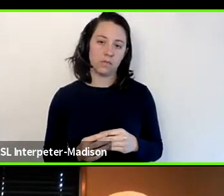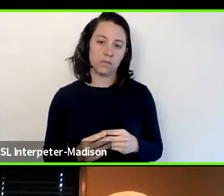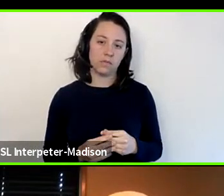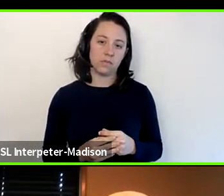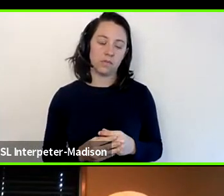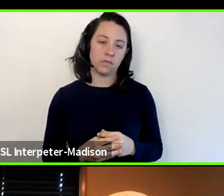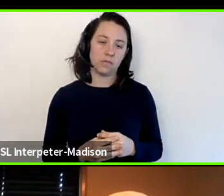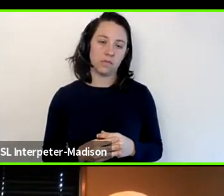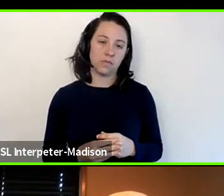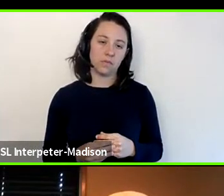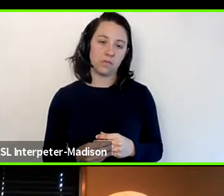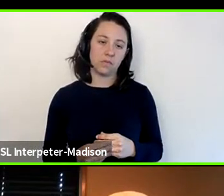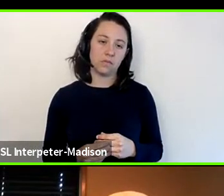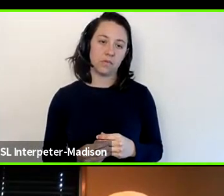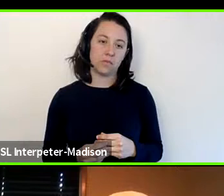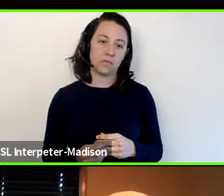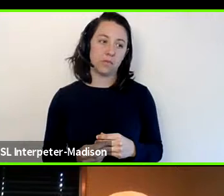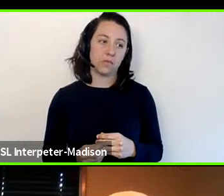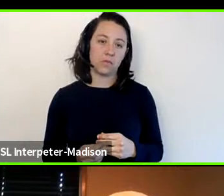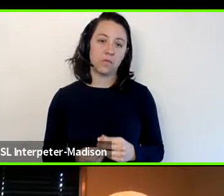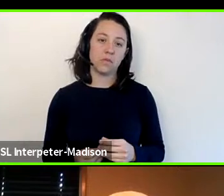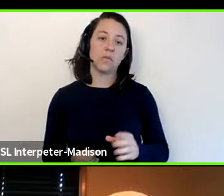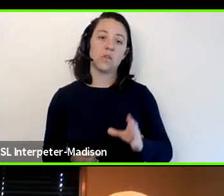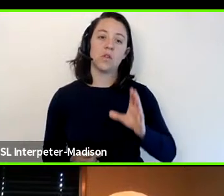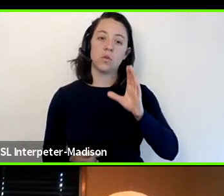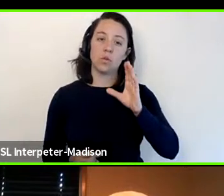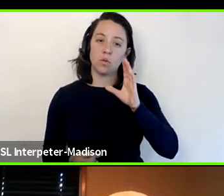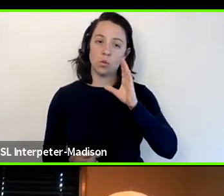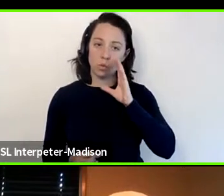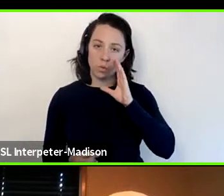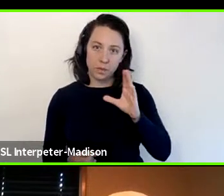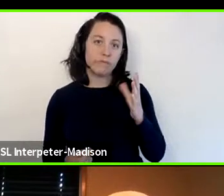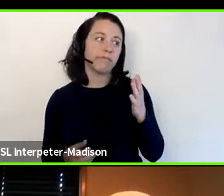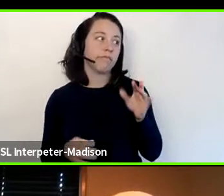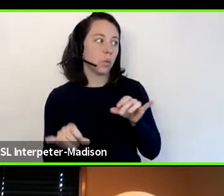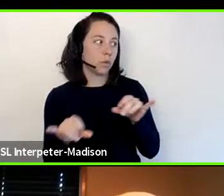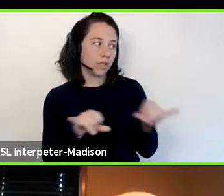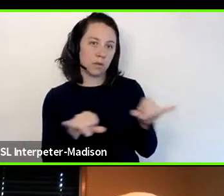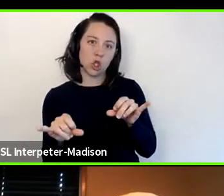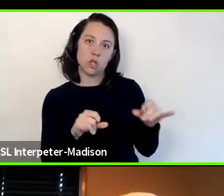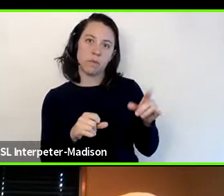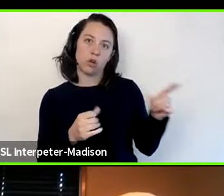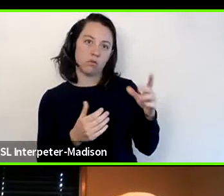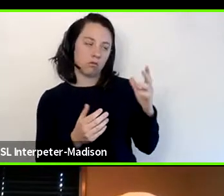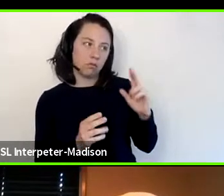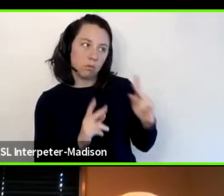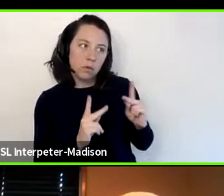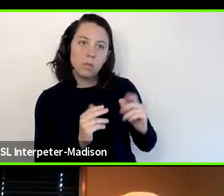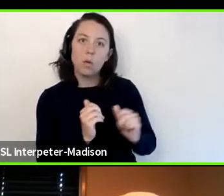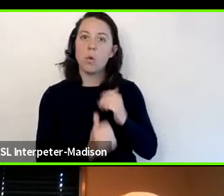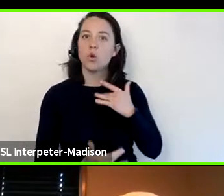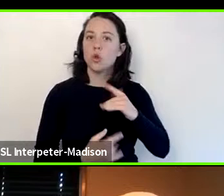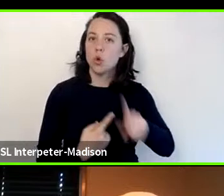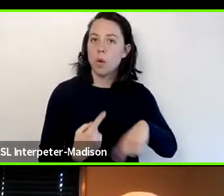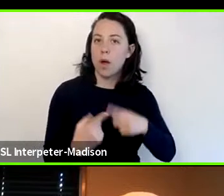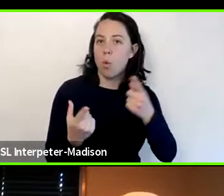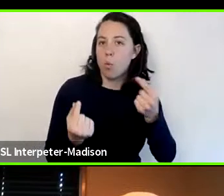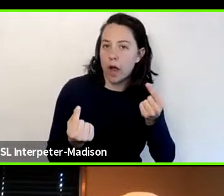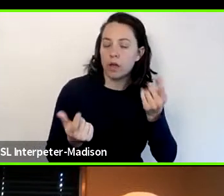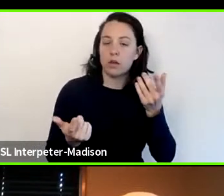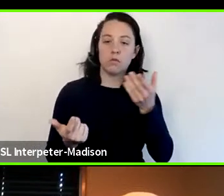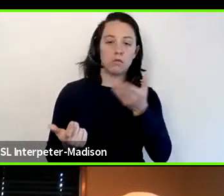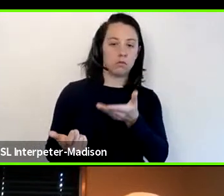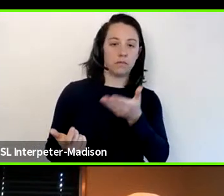what you're hearing in terms of trend questions, things people are most concerned with. Just wanting to see if